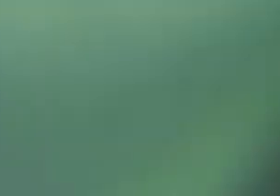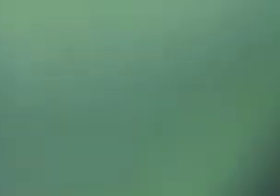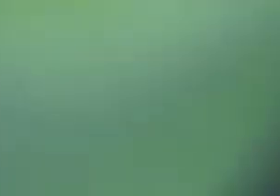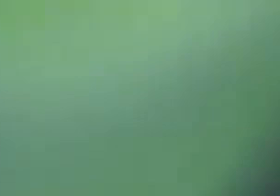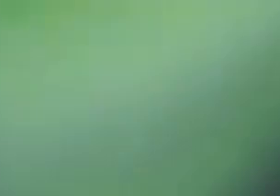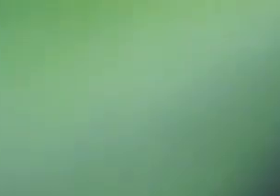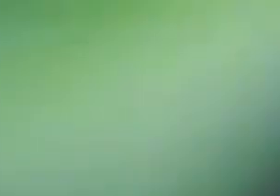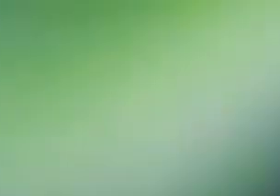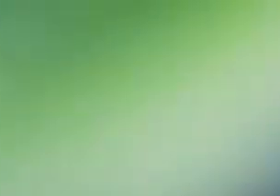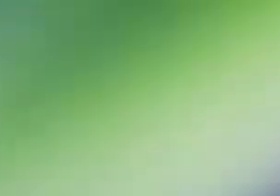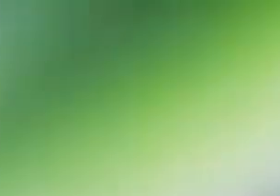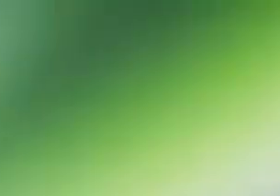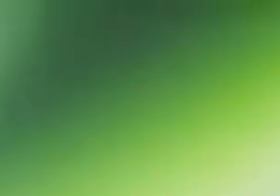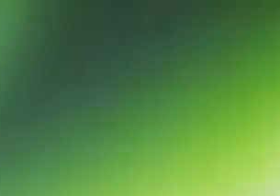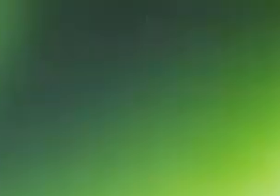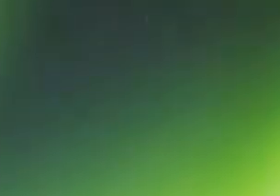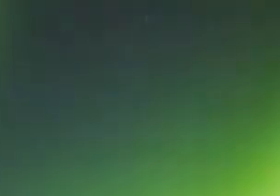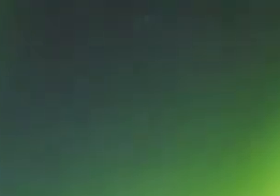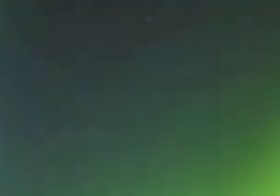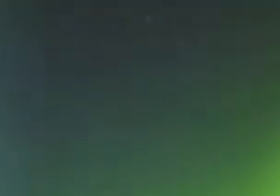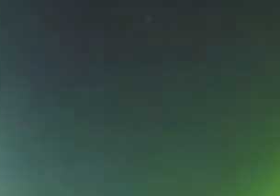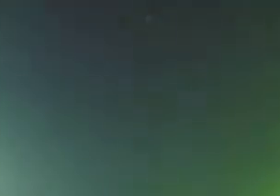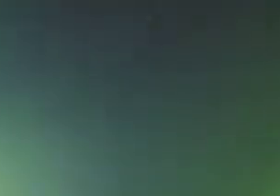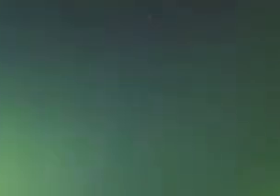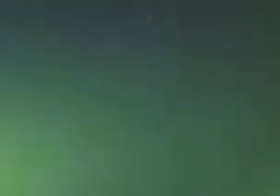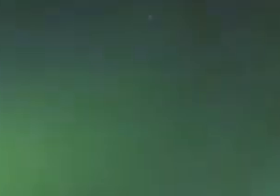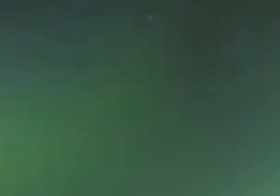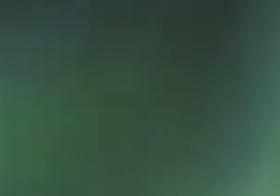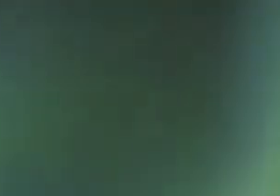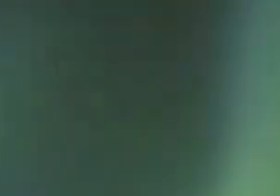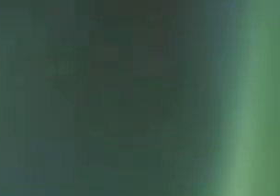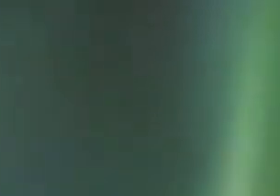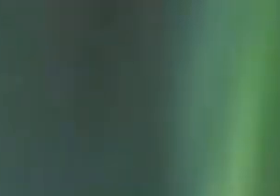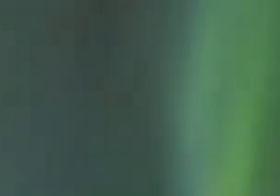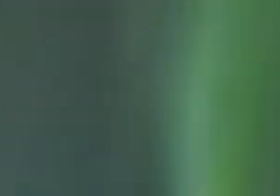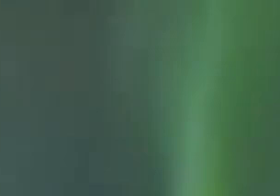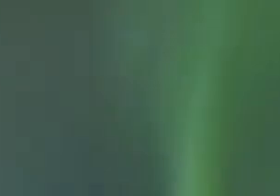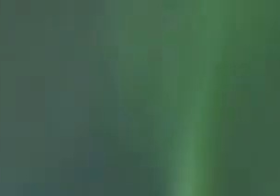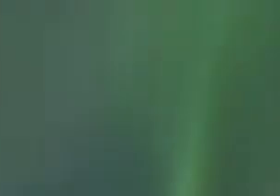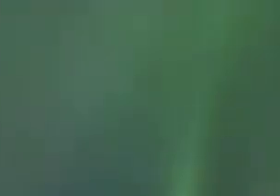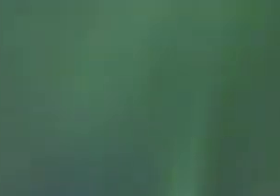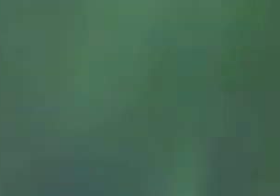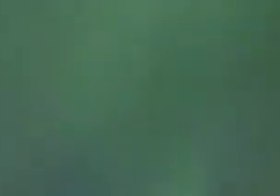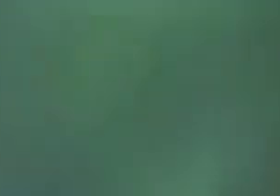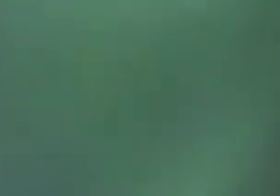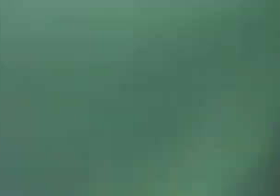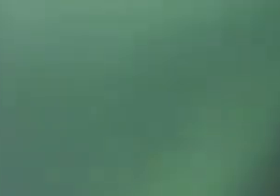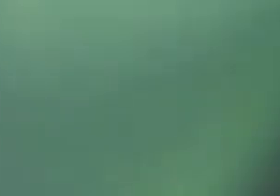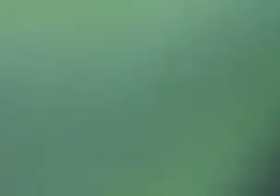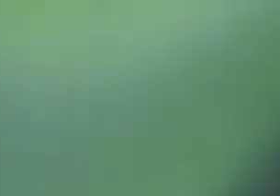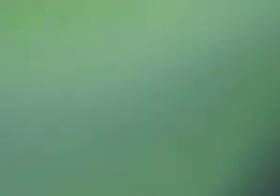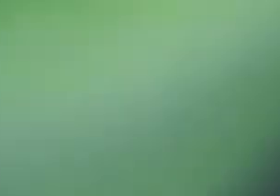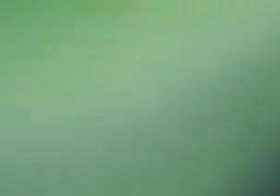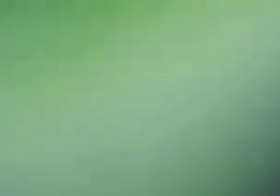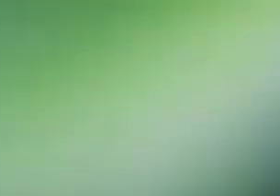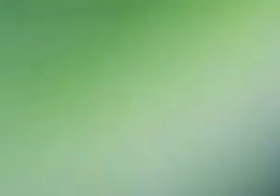One of the questions that I guess Ms. Thorne, you could probably help me and answer is families that are already currently enrolled